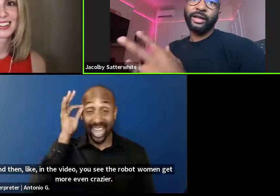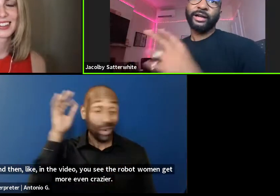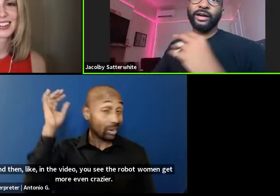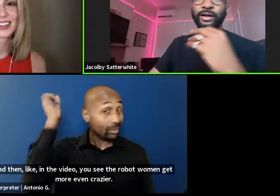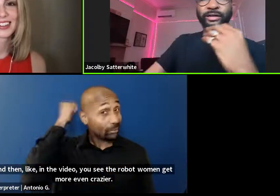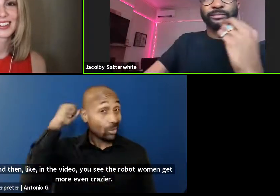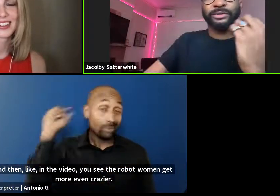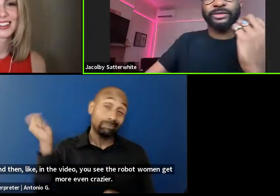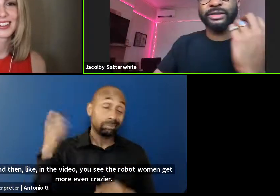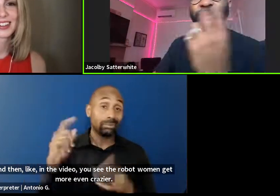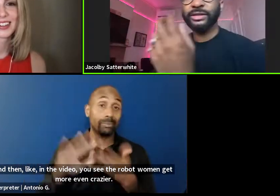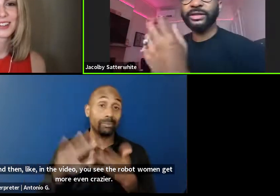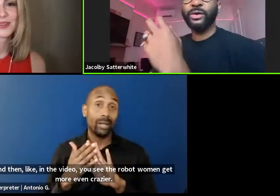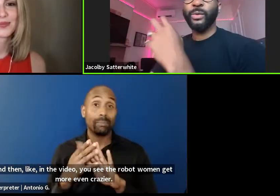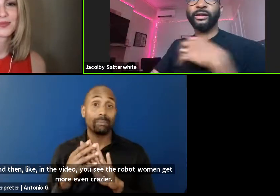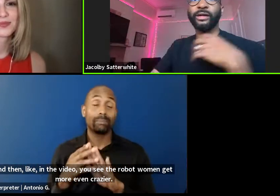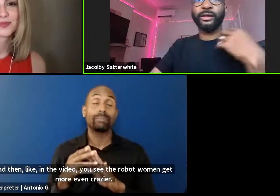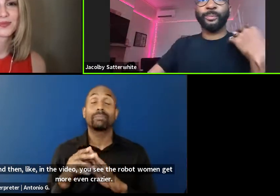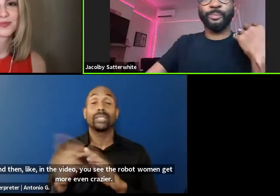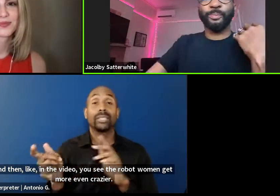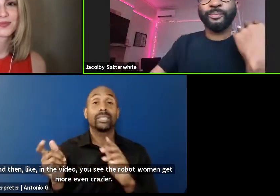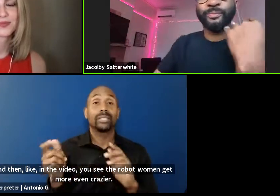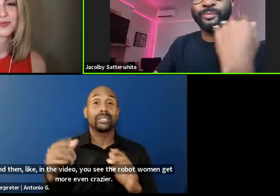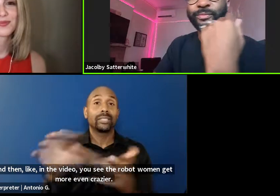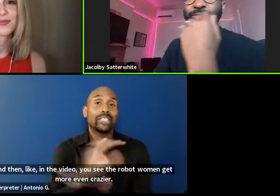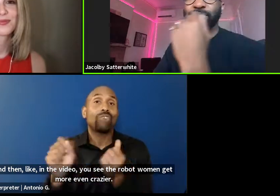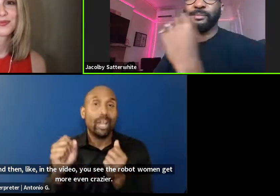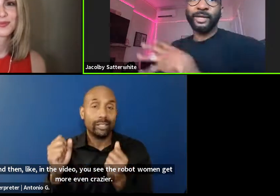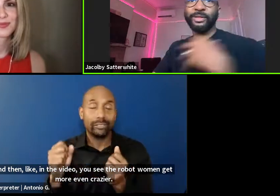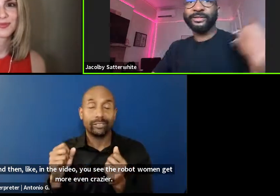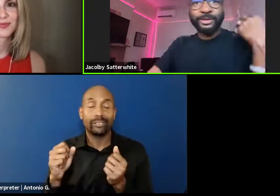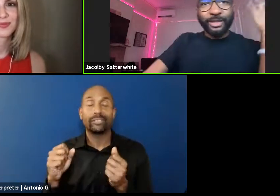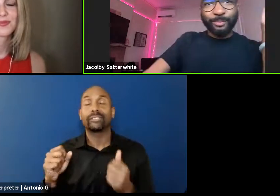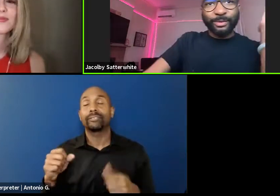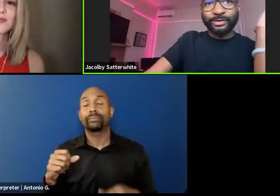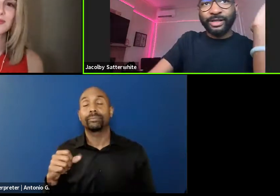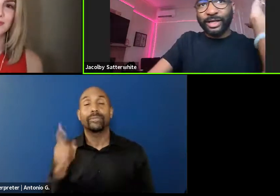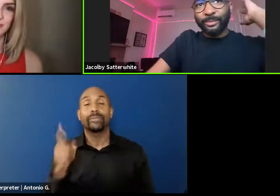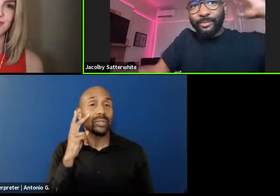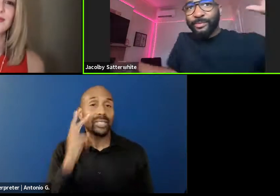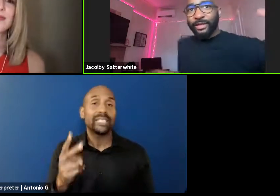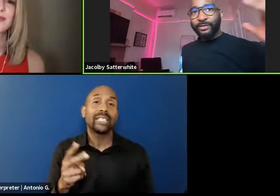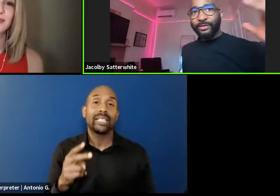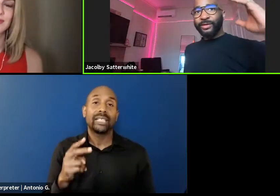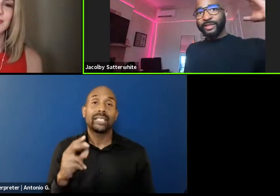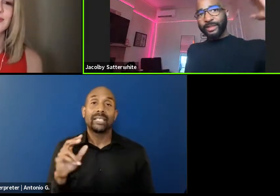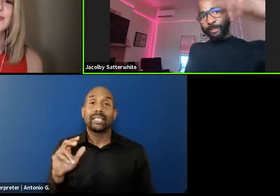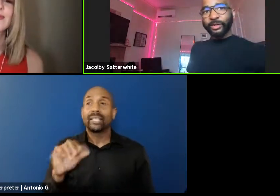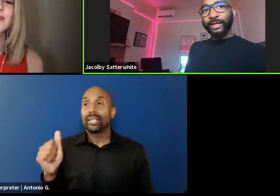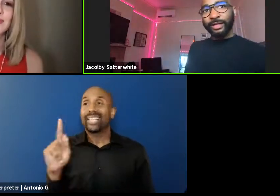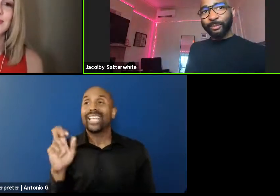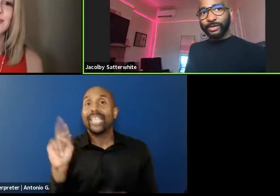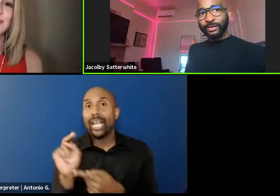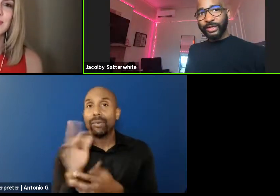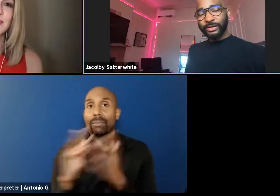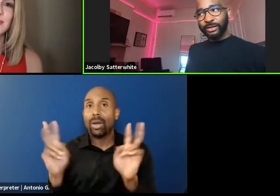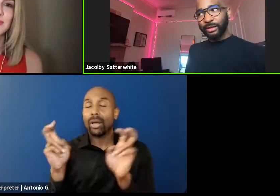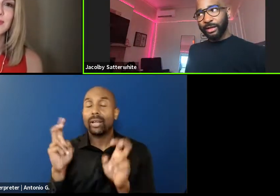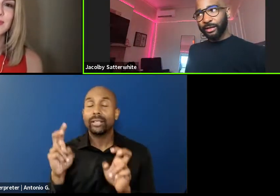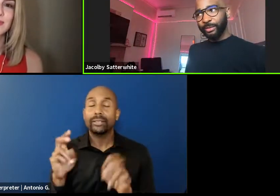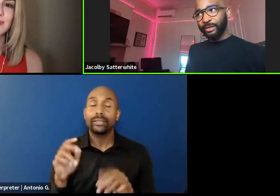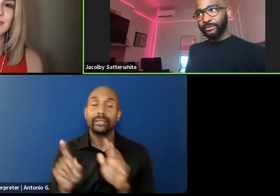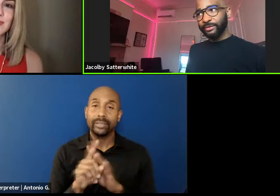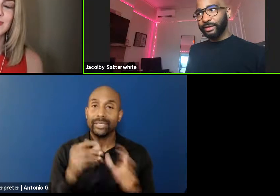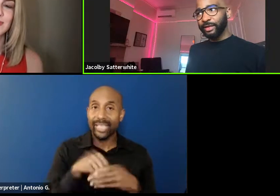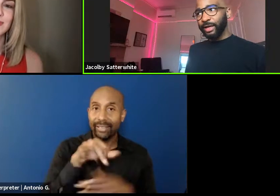Park. You see all these queer, bi POC people like liberated and